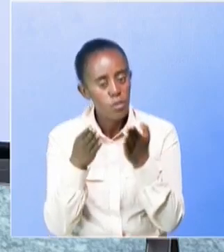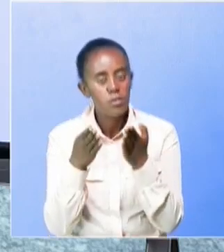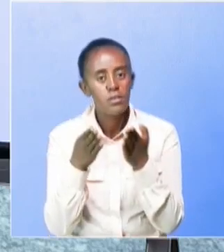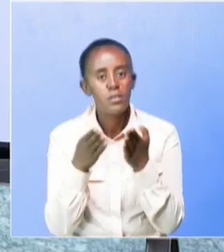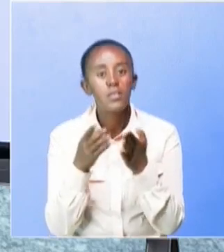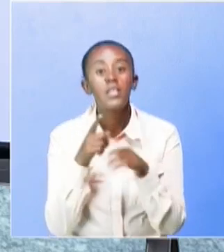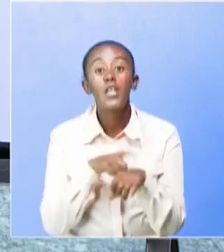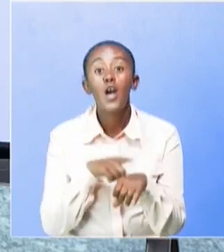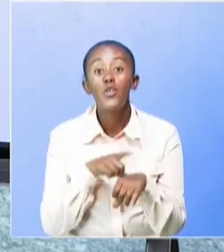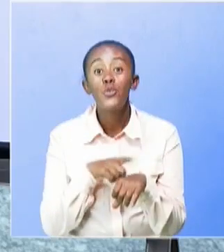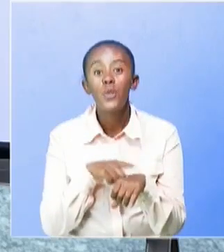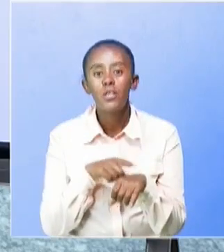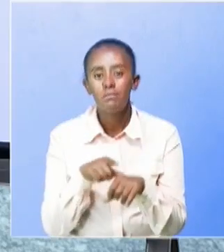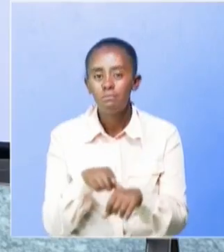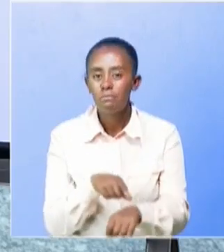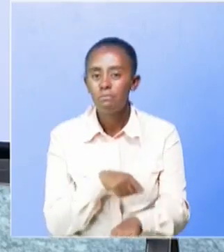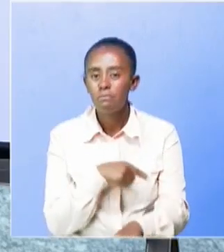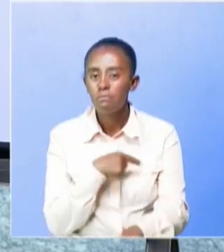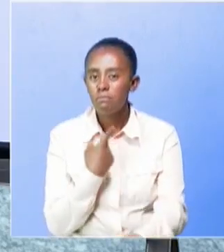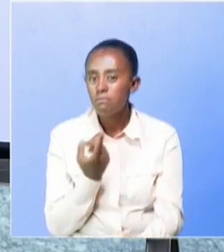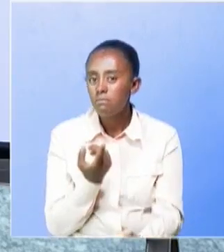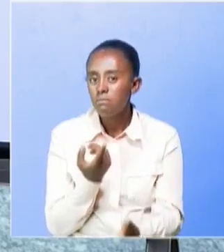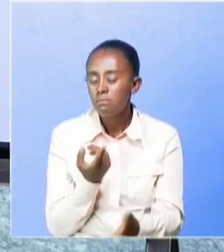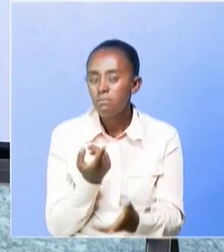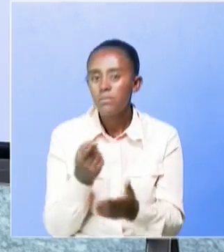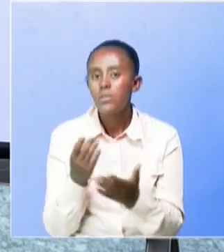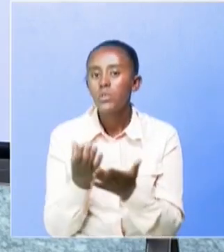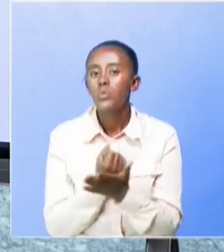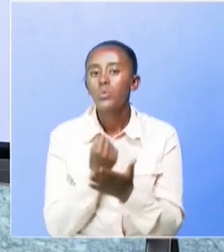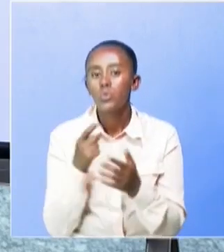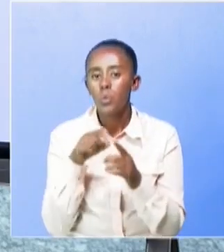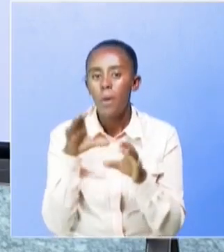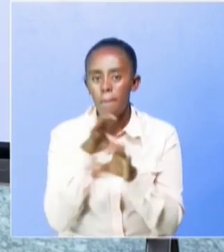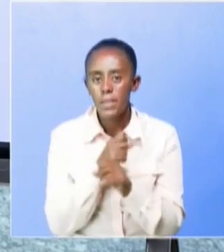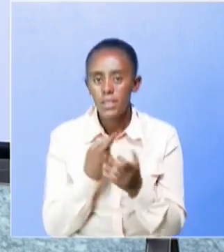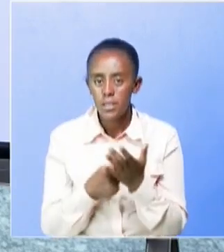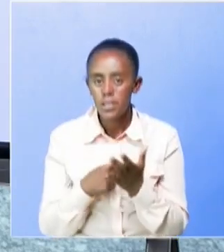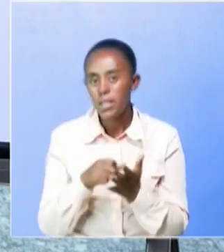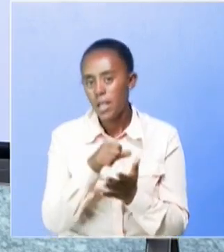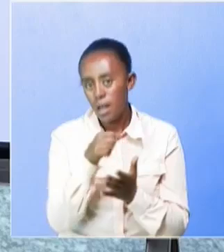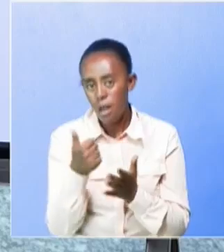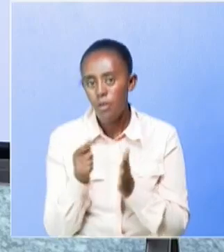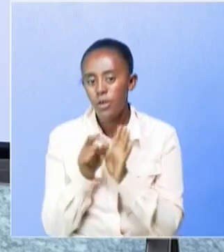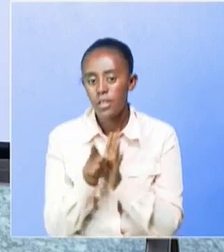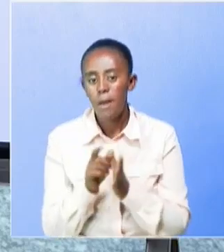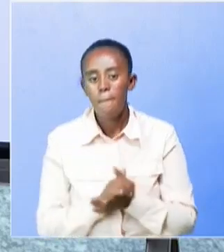the duration of the time that it took them to complete this. Another example.